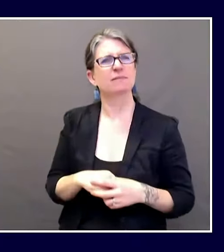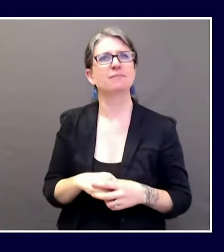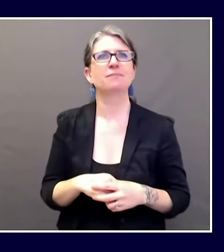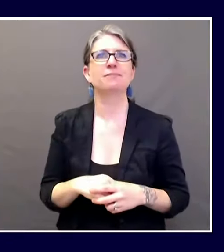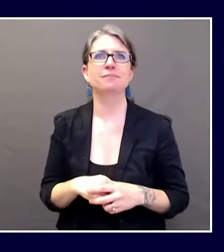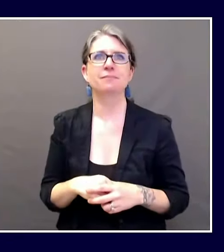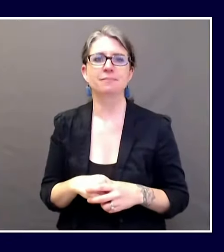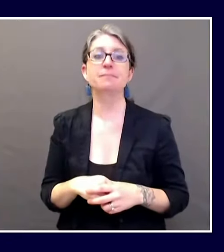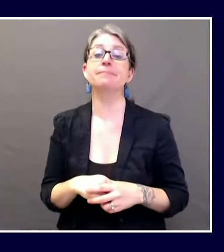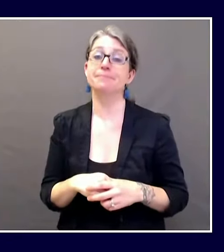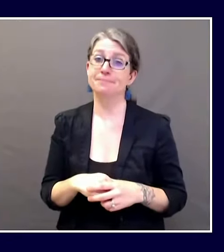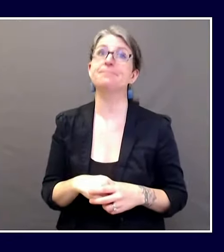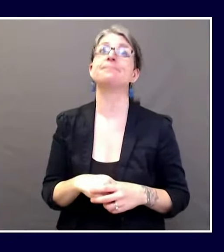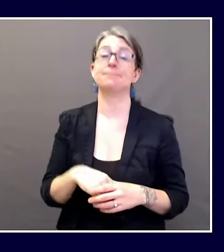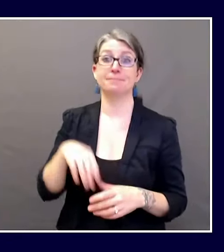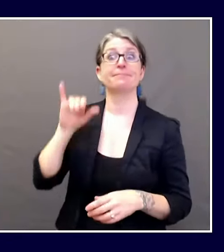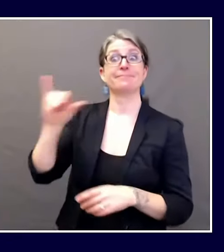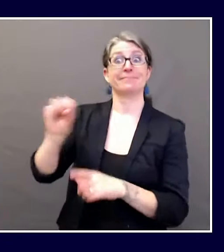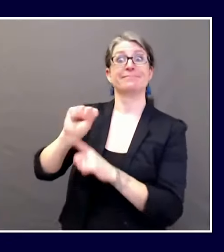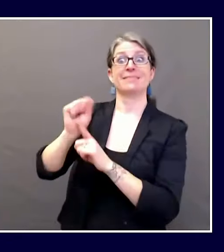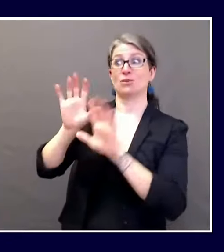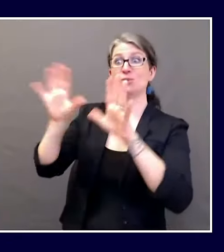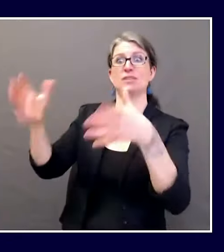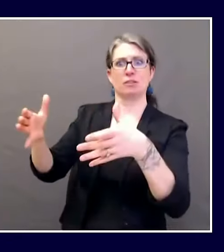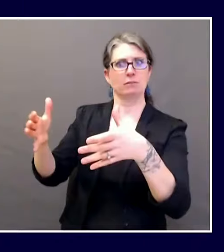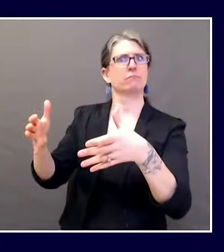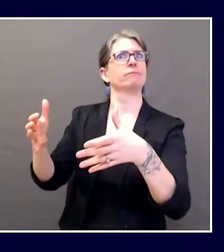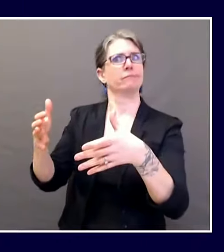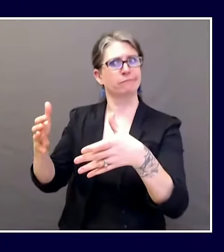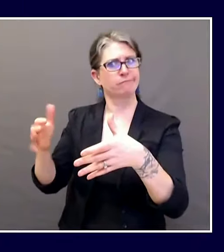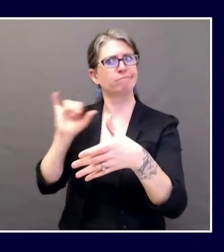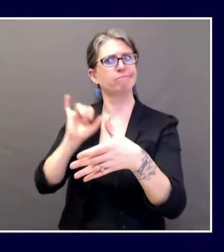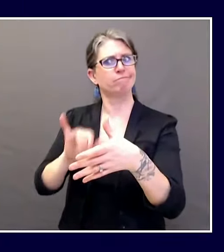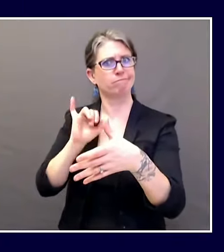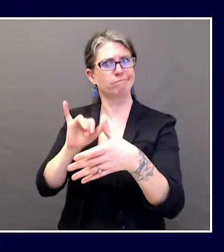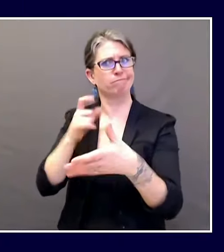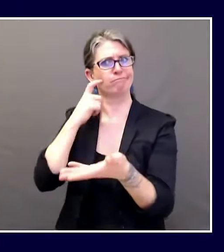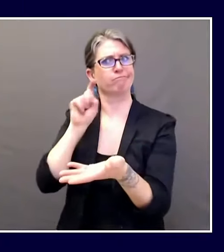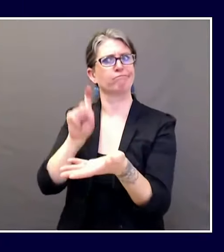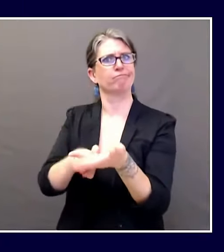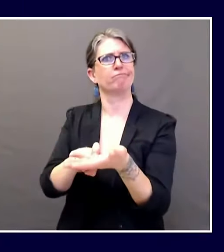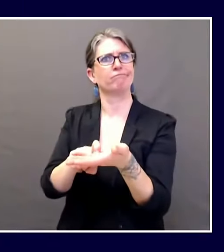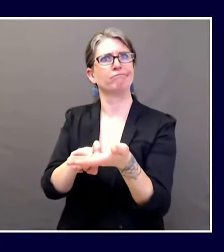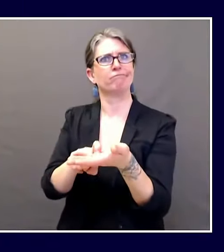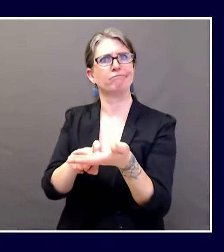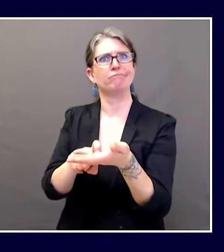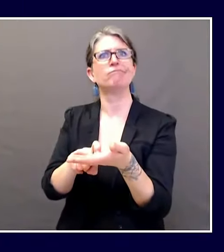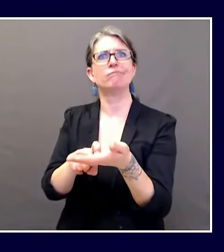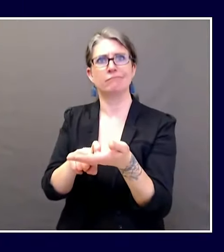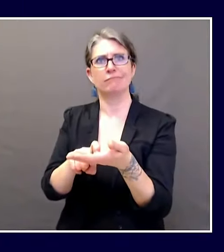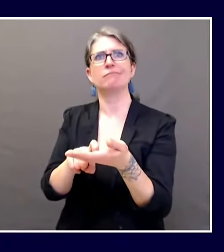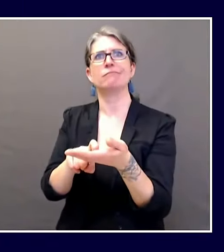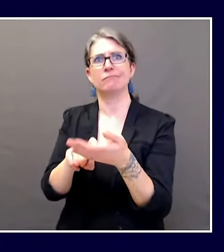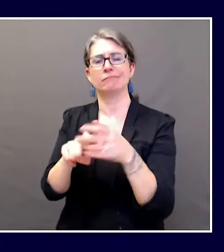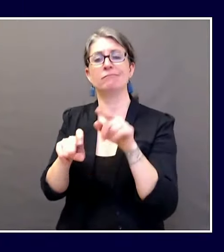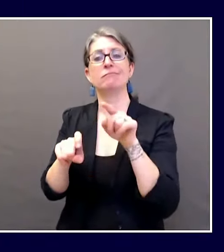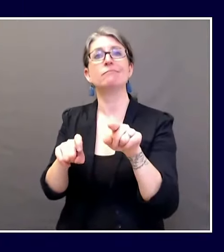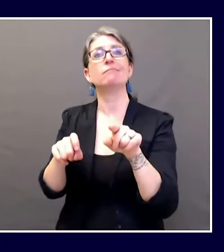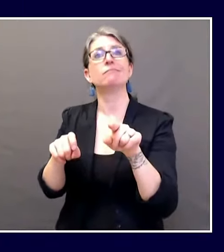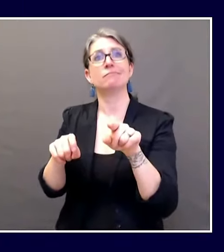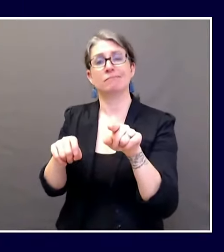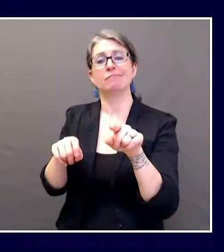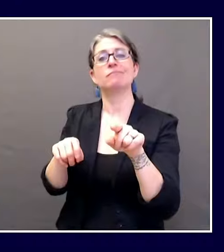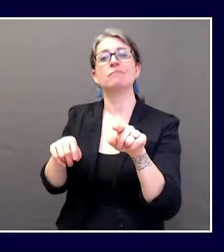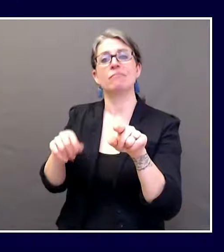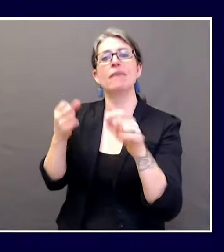individuals who have achieved immunity through vaccine, plus those who have achieved some degree of immunity